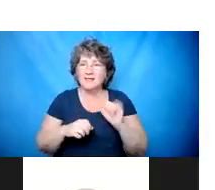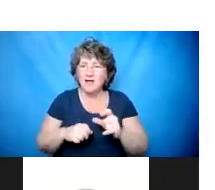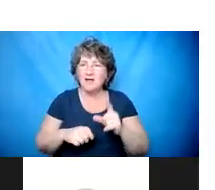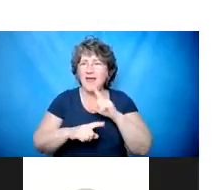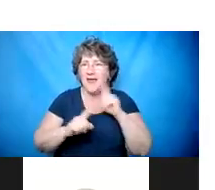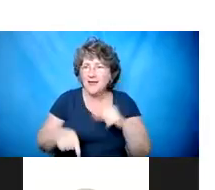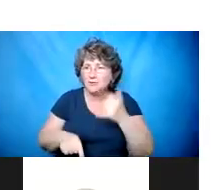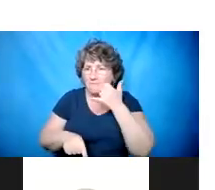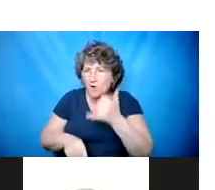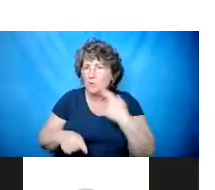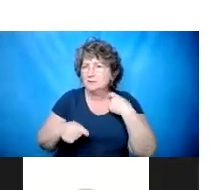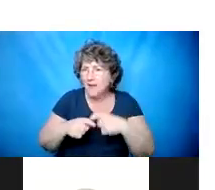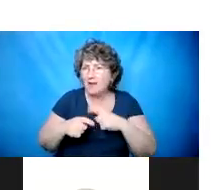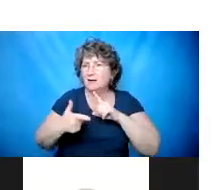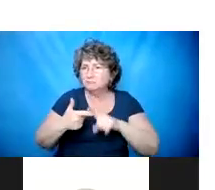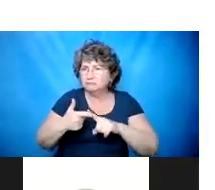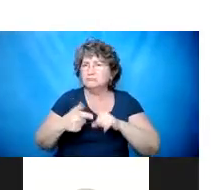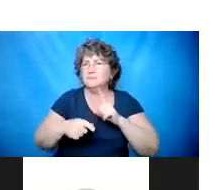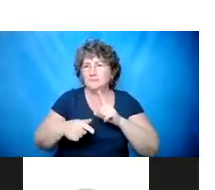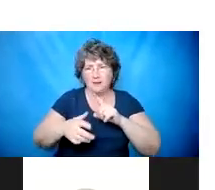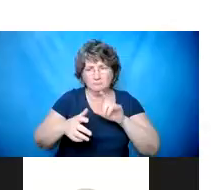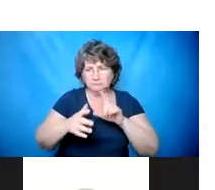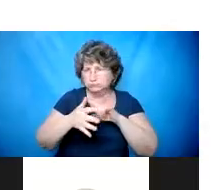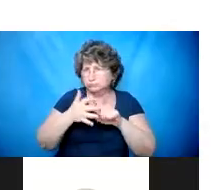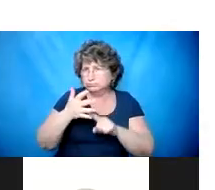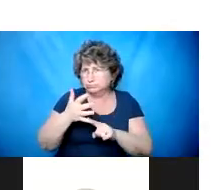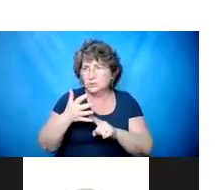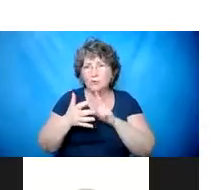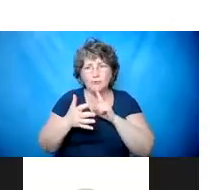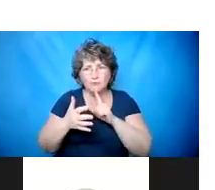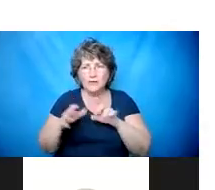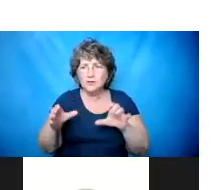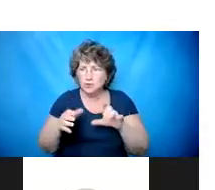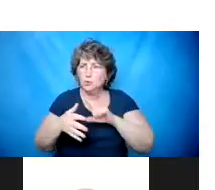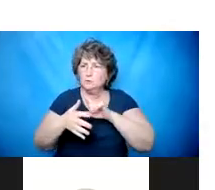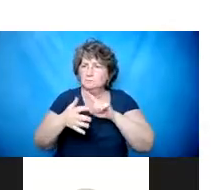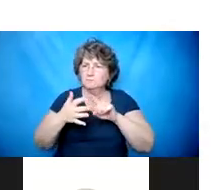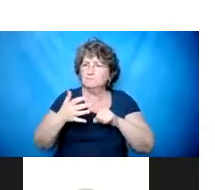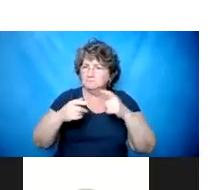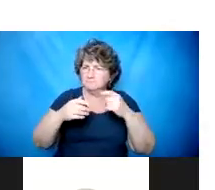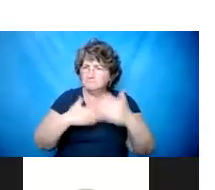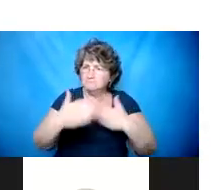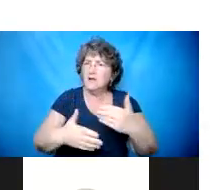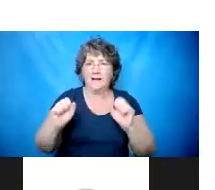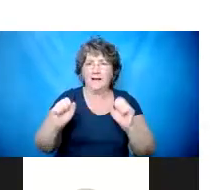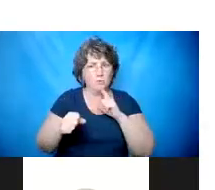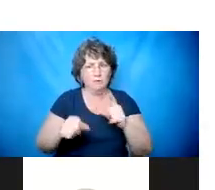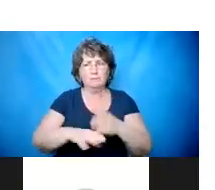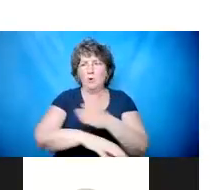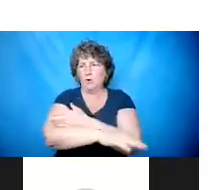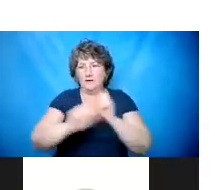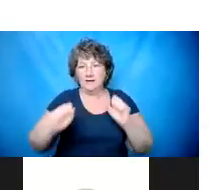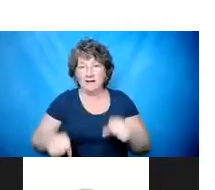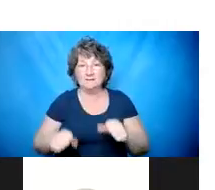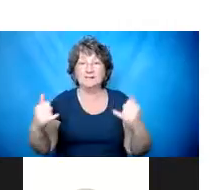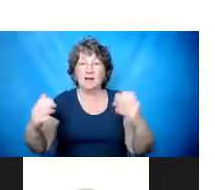enrich everybody's lives by taking some really important critical steps here. So I'd also like to introduce from the ARC of